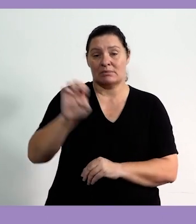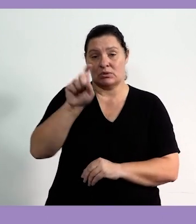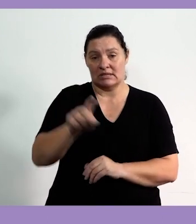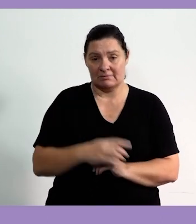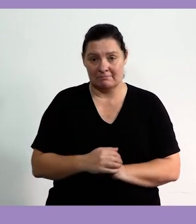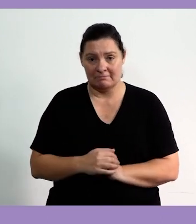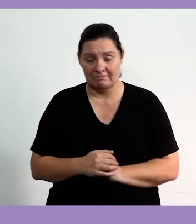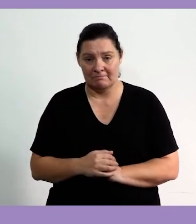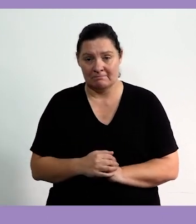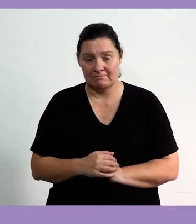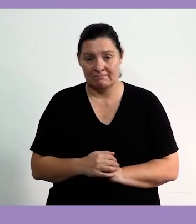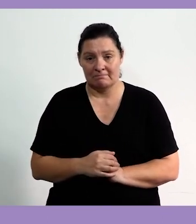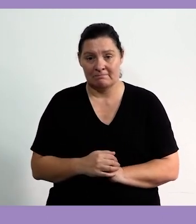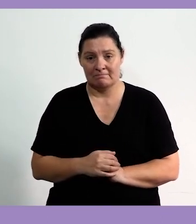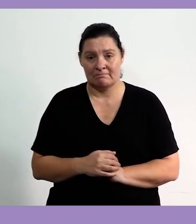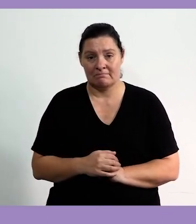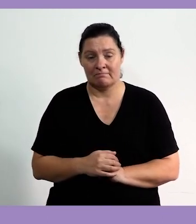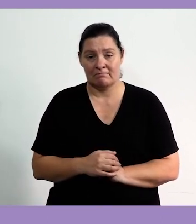given exponent.